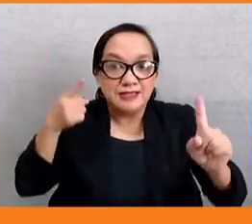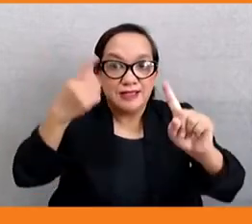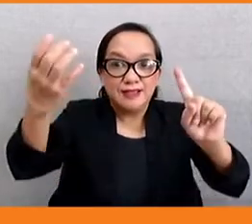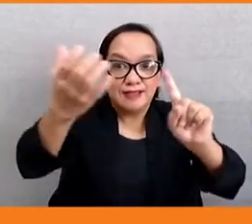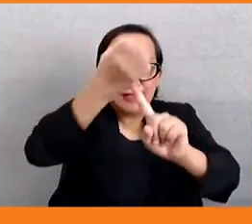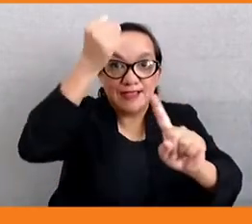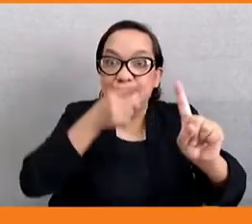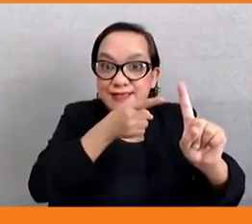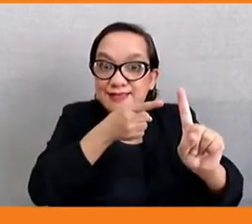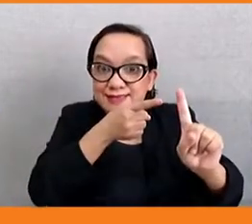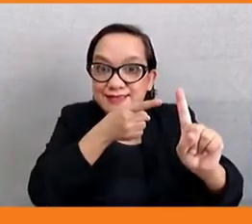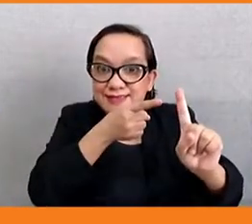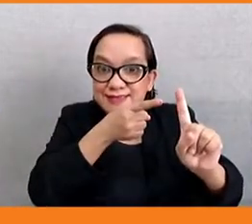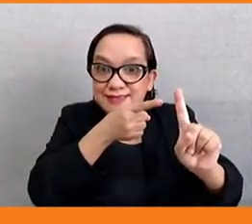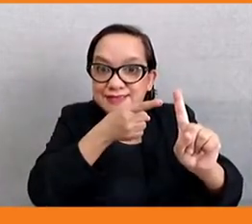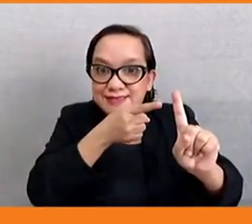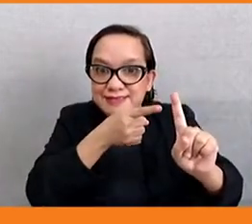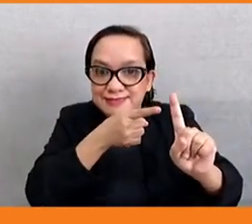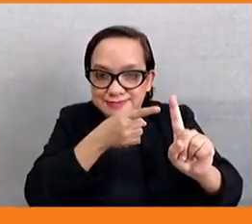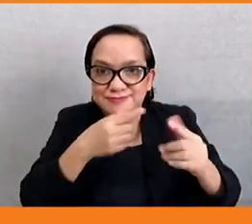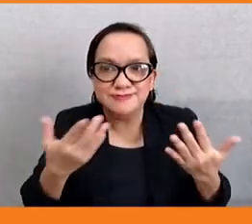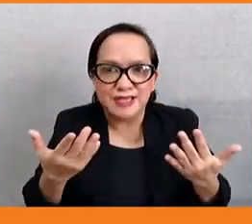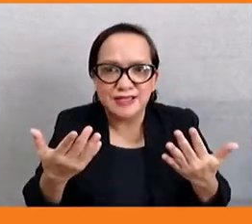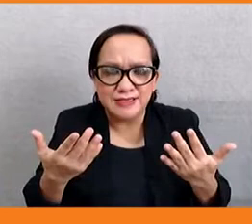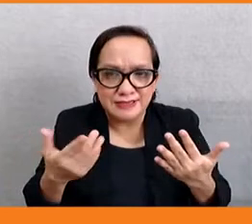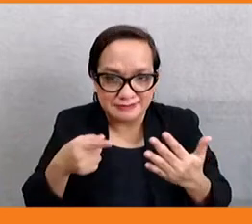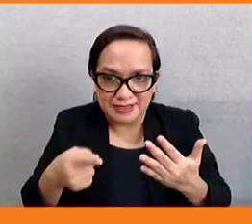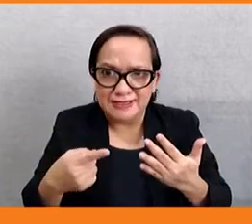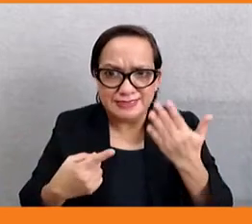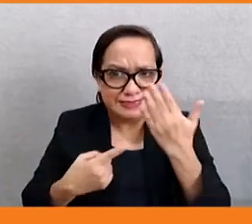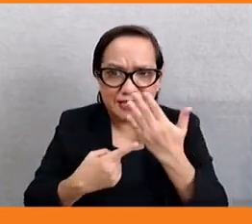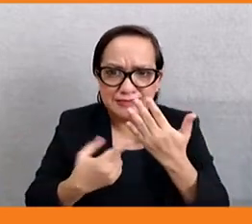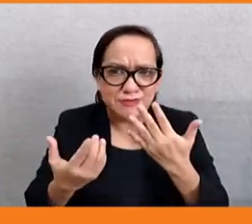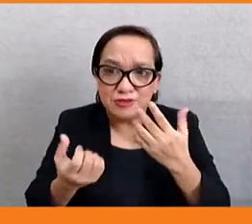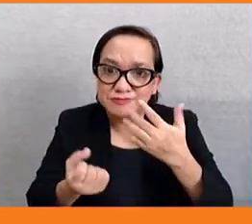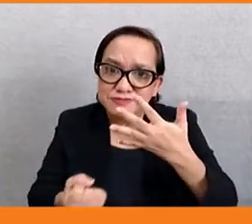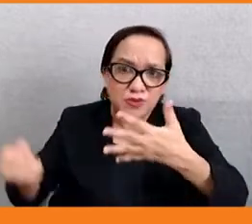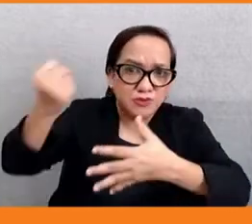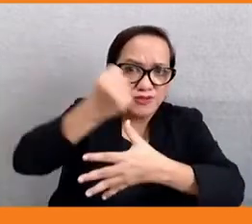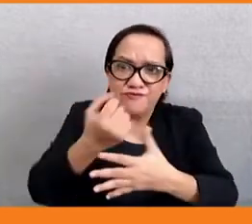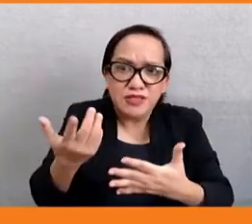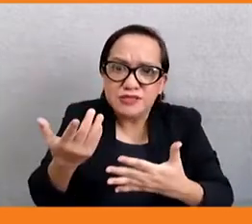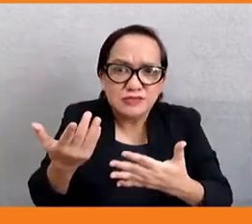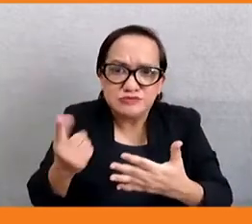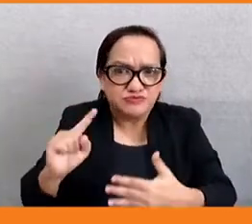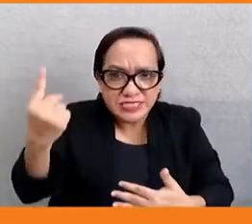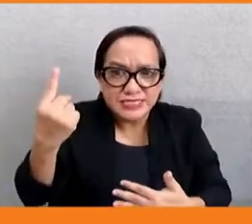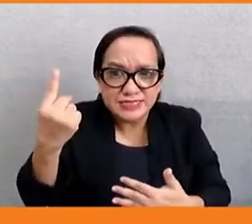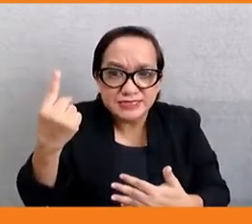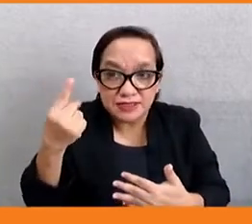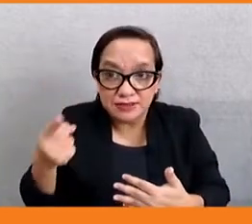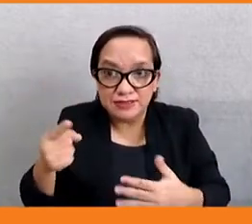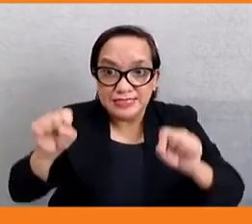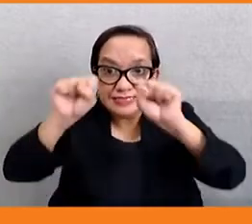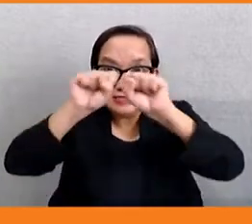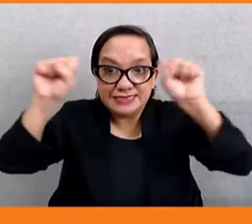very high priority on digitalization, both within ADB's internal systems and across ADB operations with